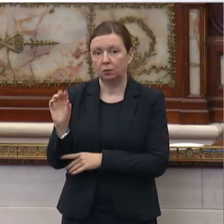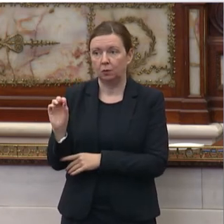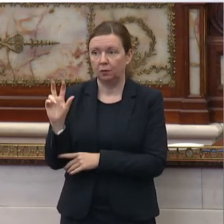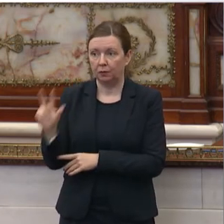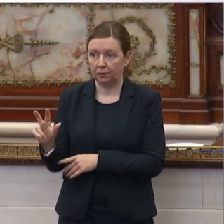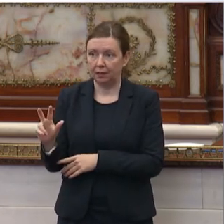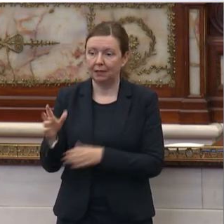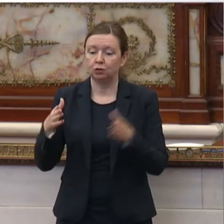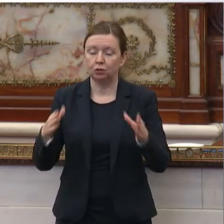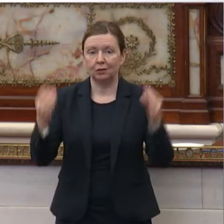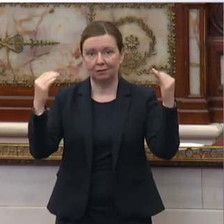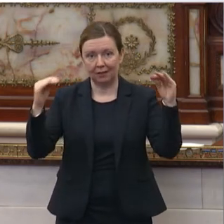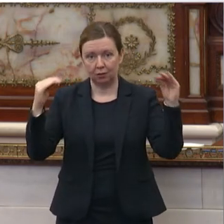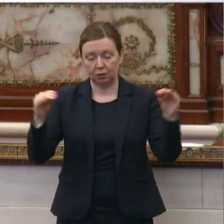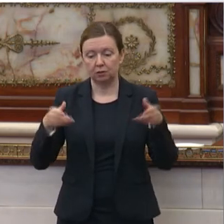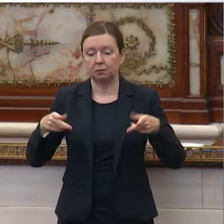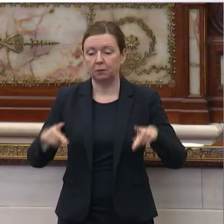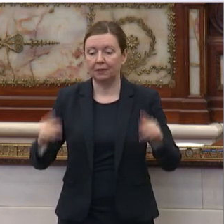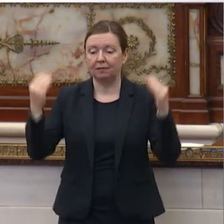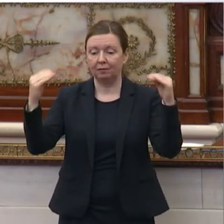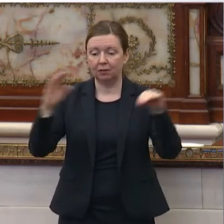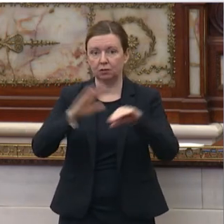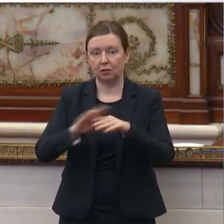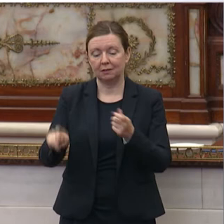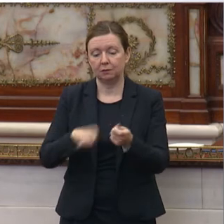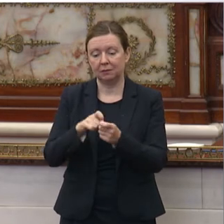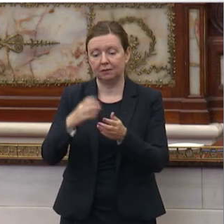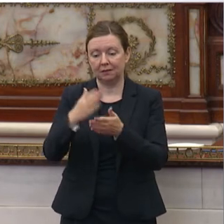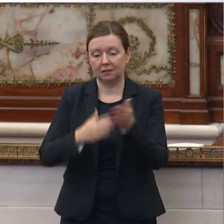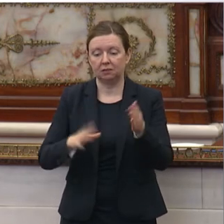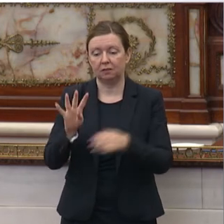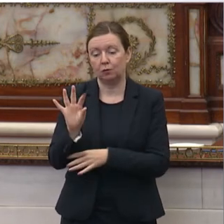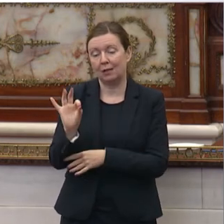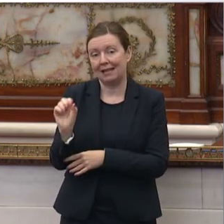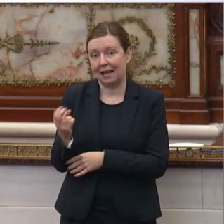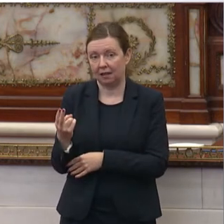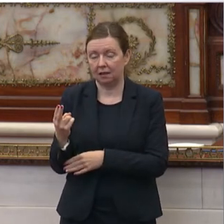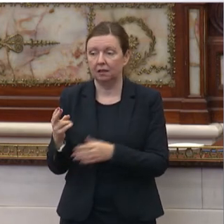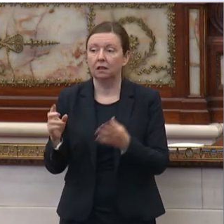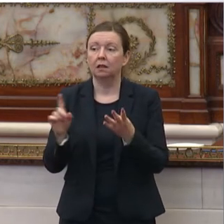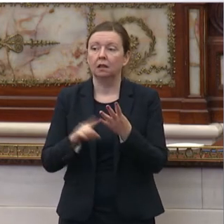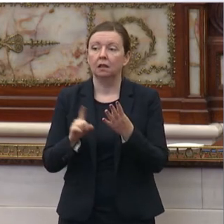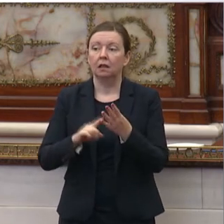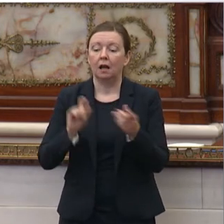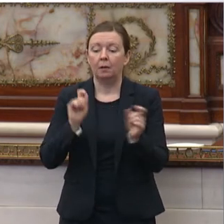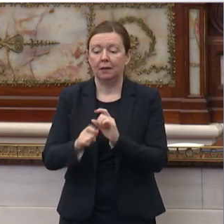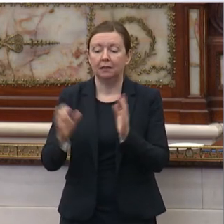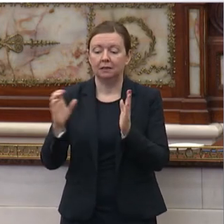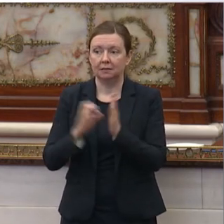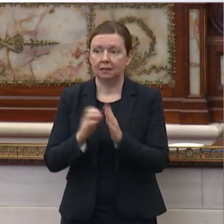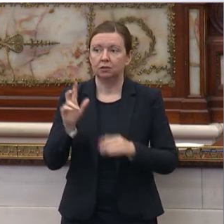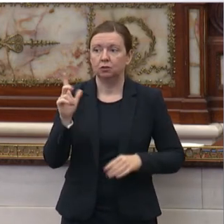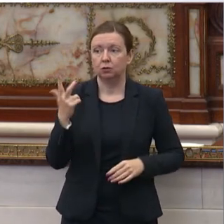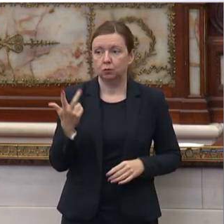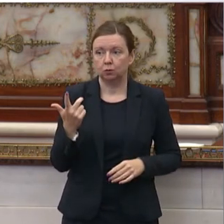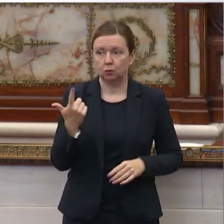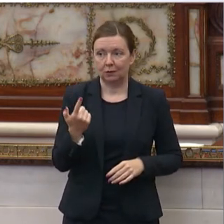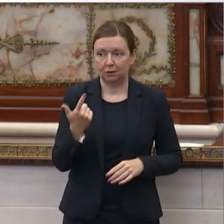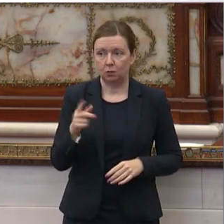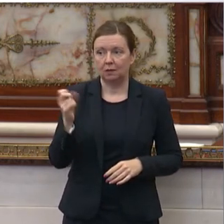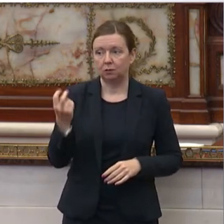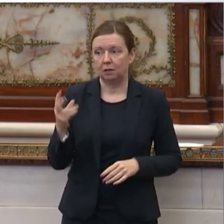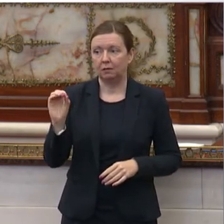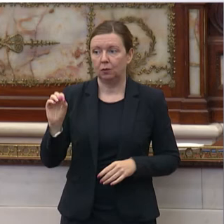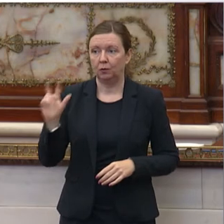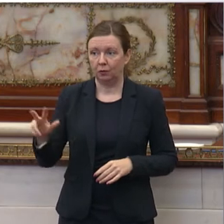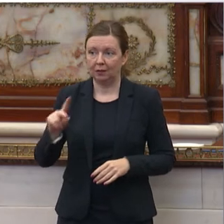entitled Street Vendors, by permitting vending on certain sections of 49th Street, and an ordinance amending Section 21-1203 of the